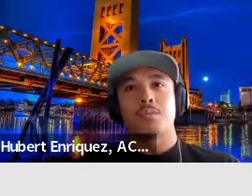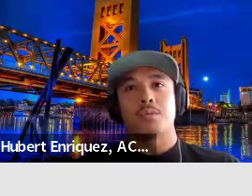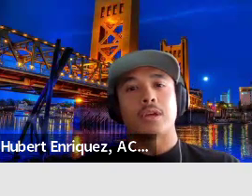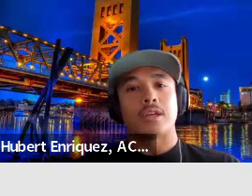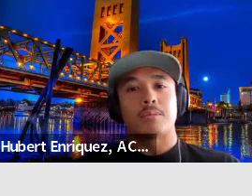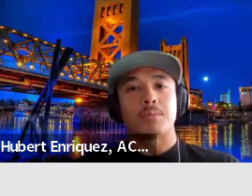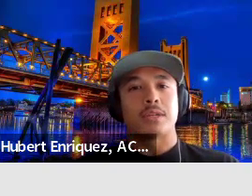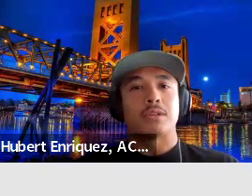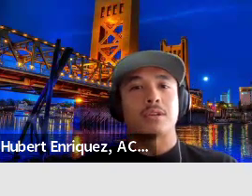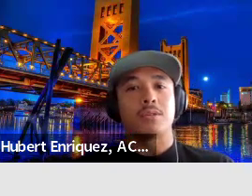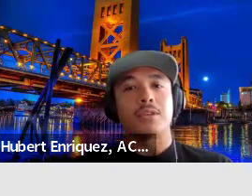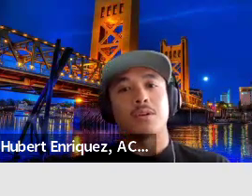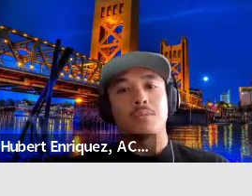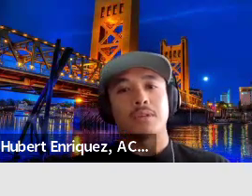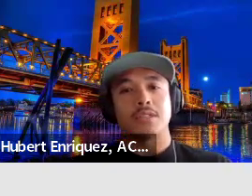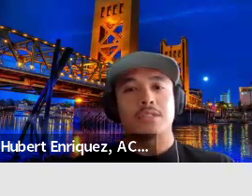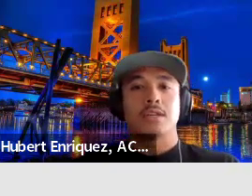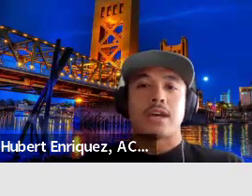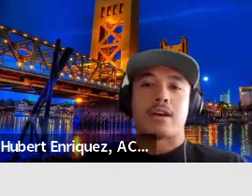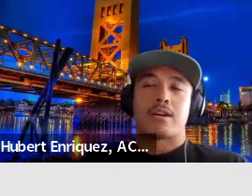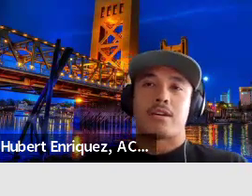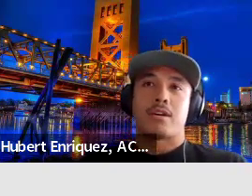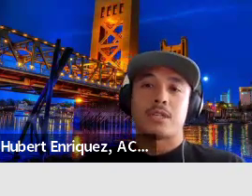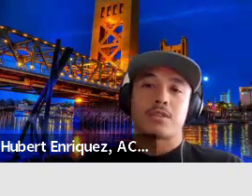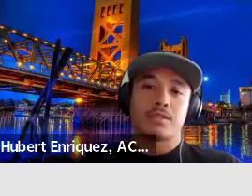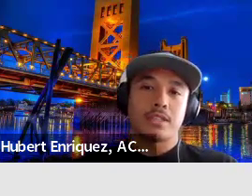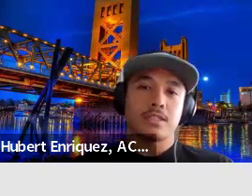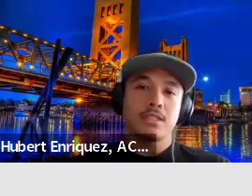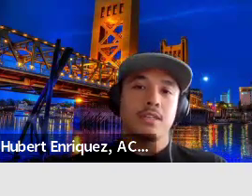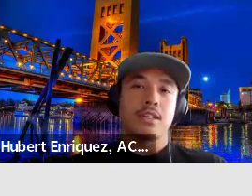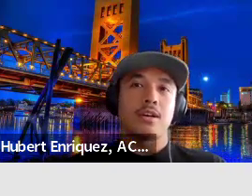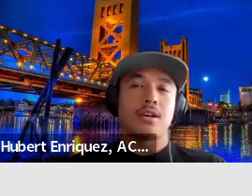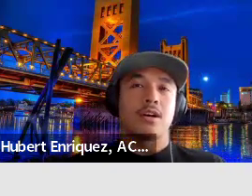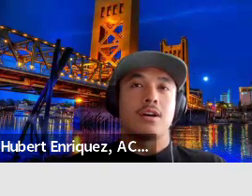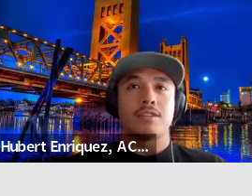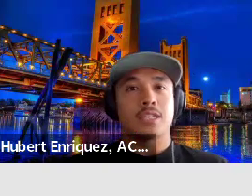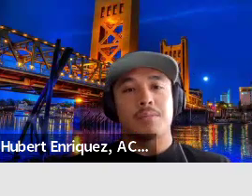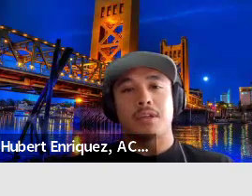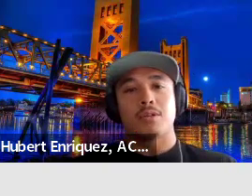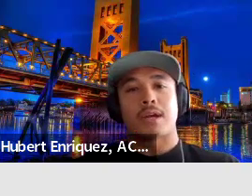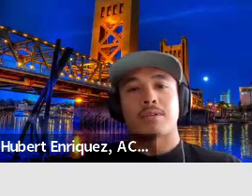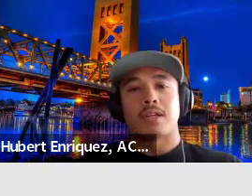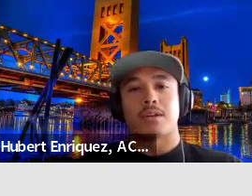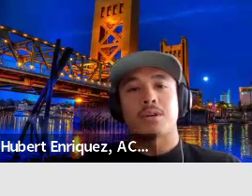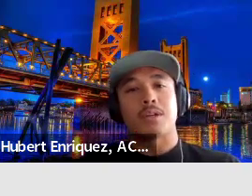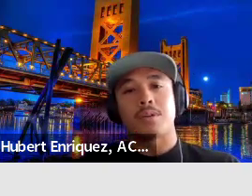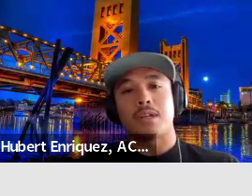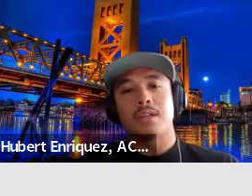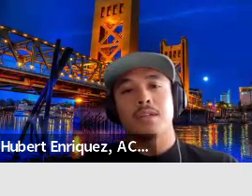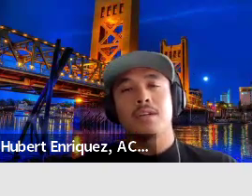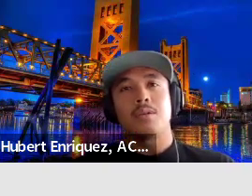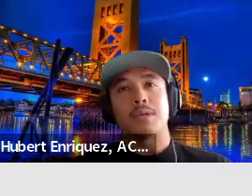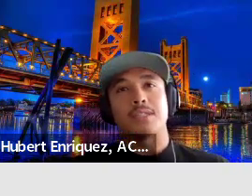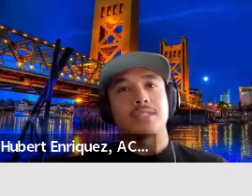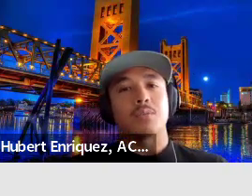your home and the people that their home is at risk for floods. Obviously, keeping a go bag ready or go kit